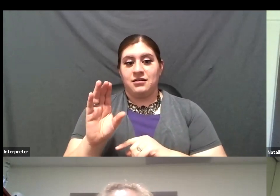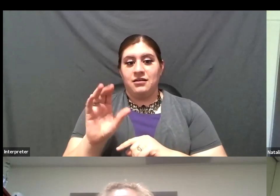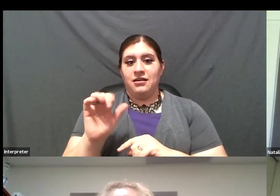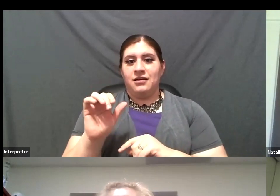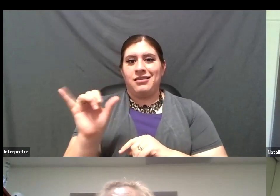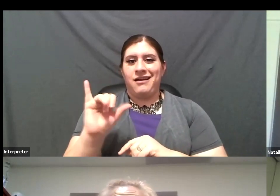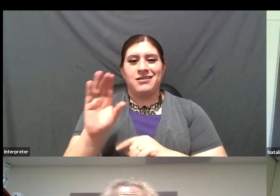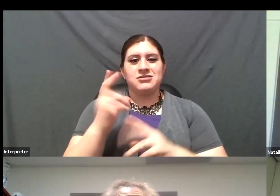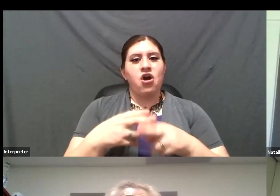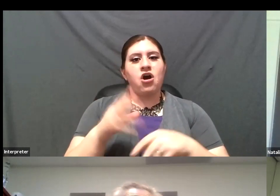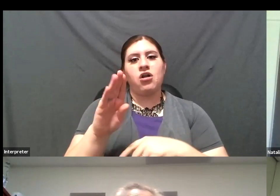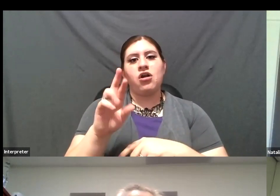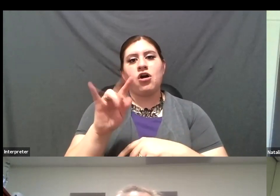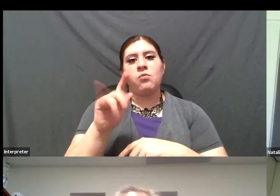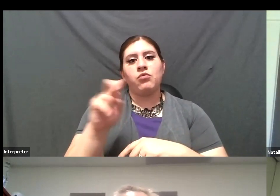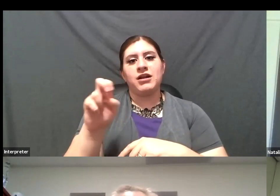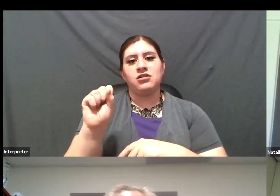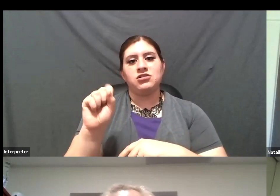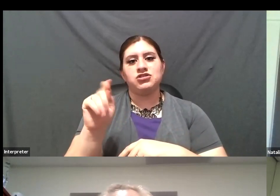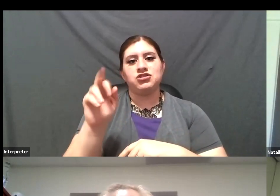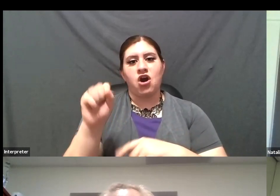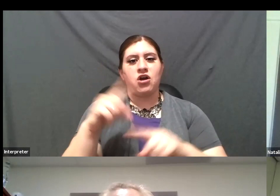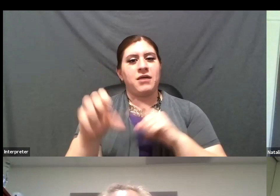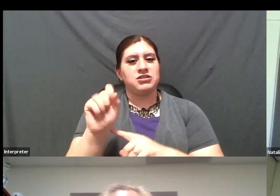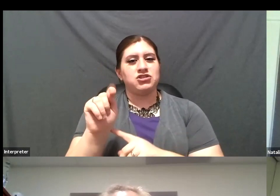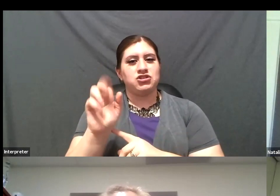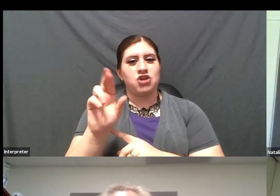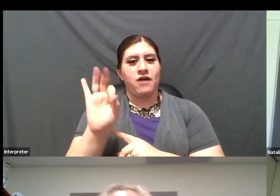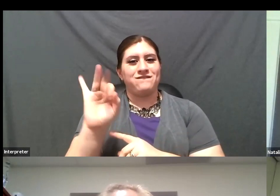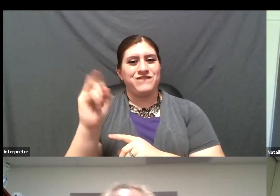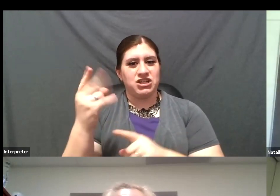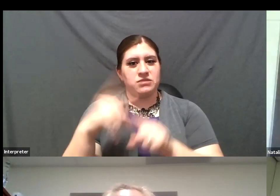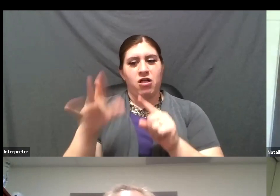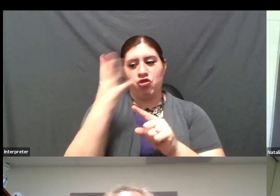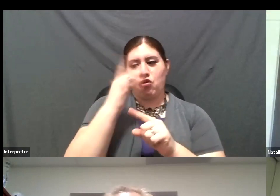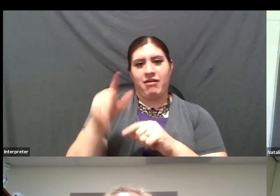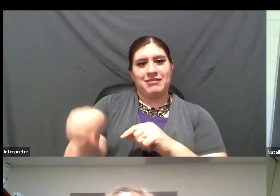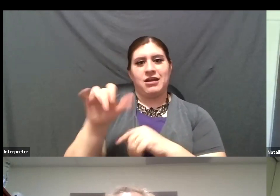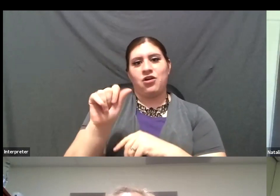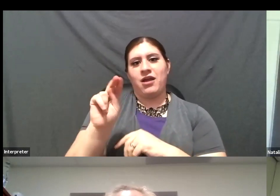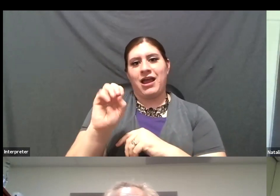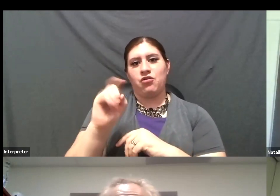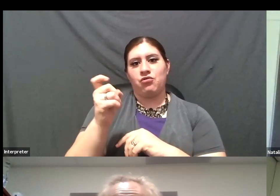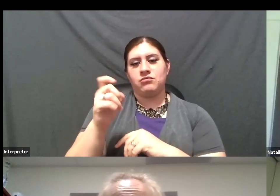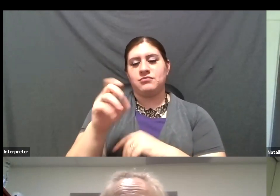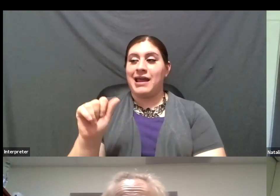starfish, just seeing how that changed over time out on the reef.